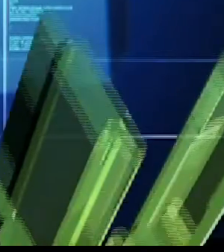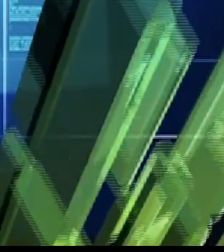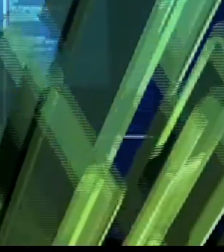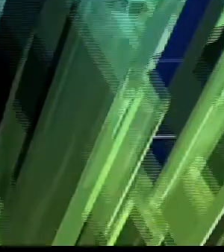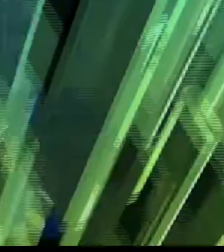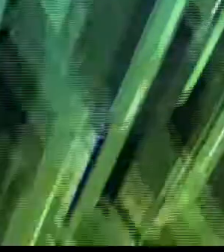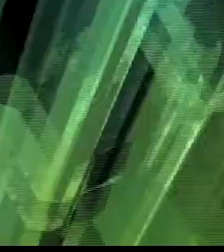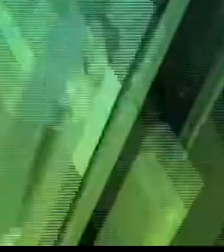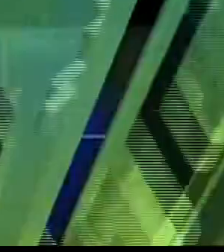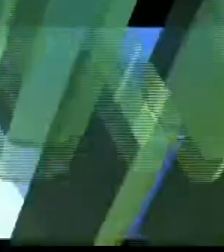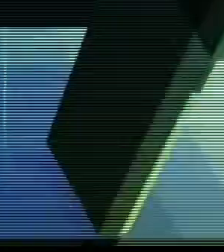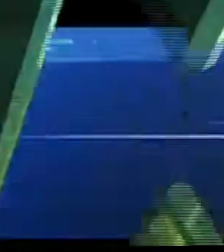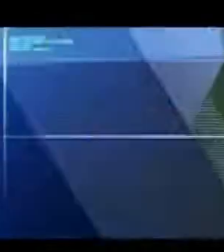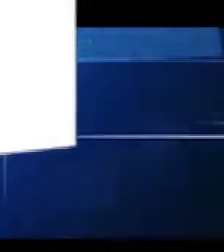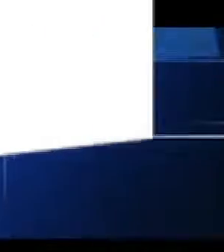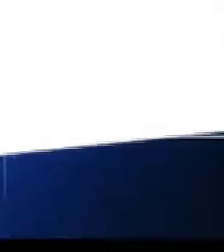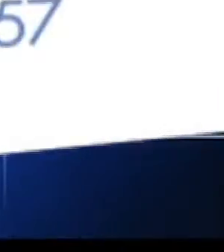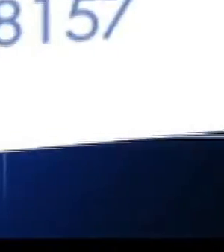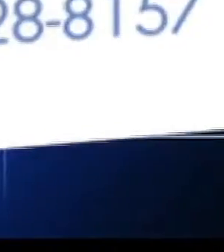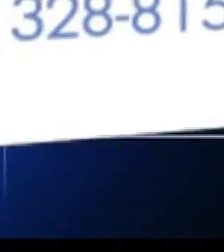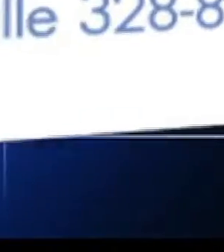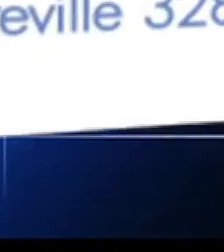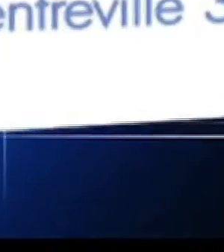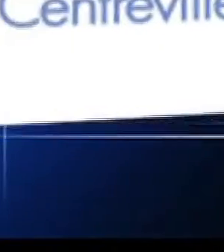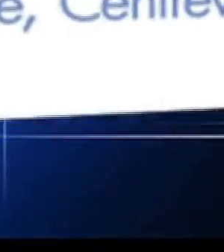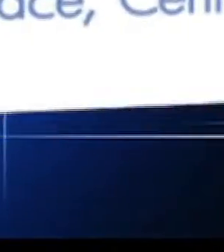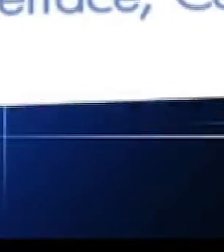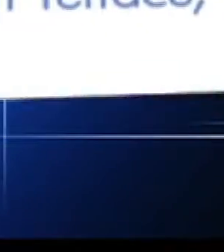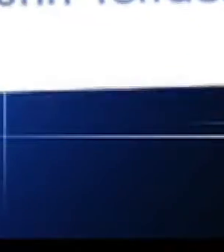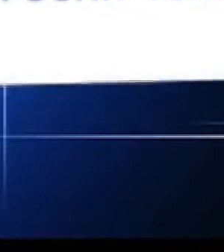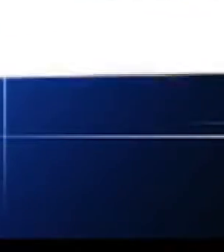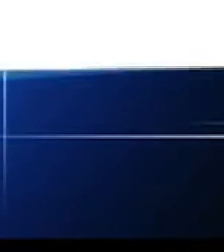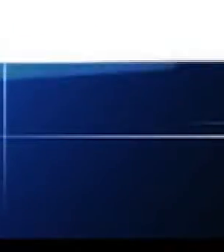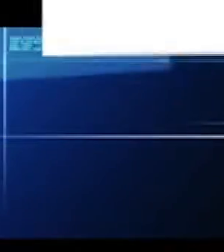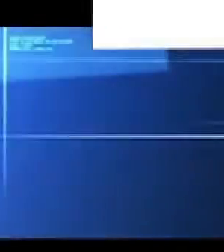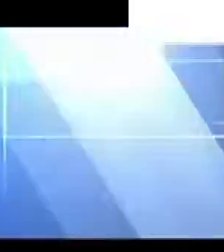ZNS Total Sports, brought to you by Fourth Terrace Diagnostic Center.